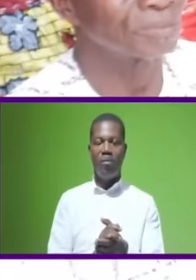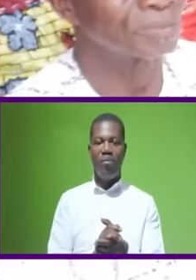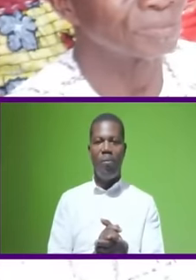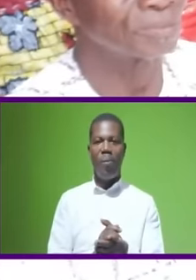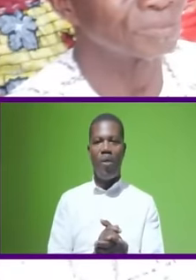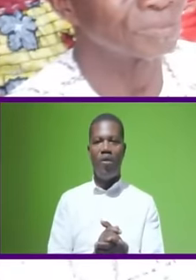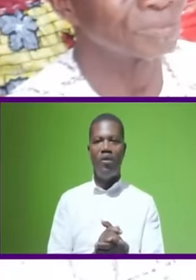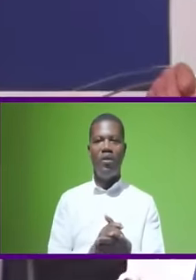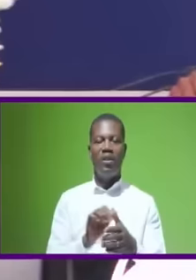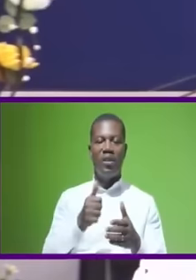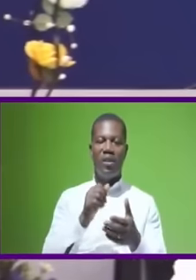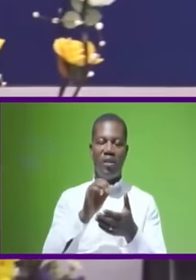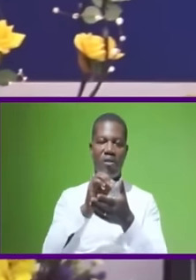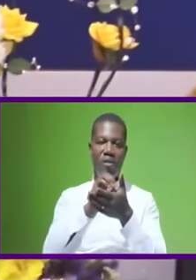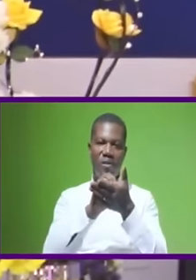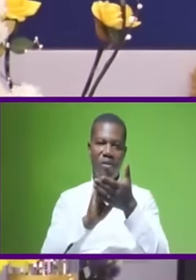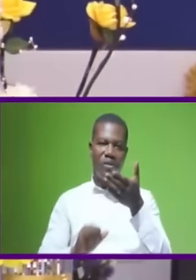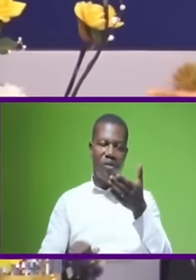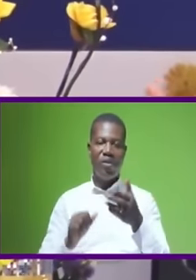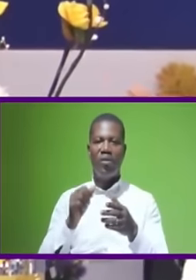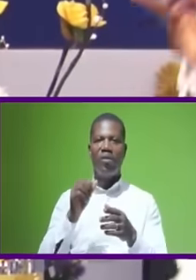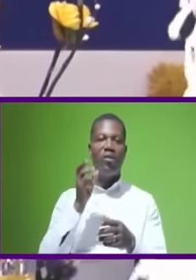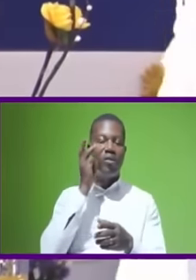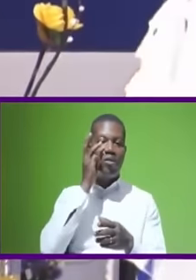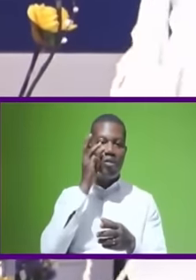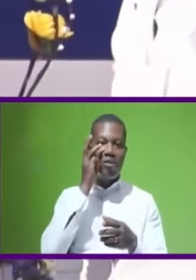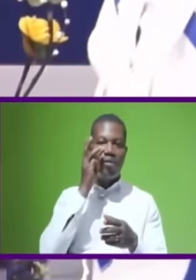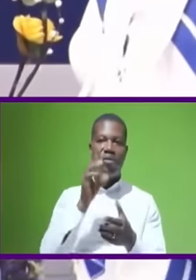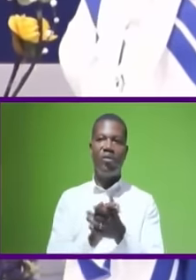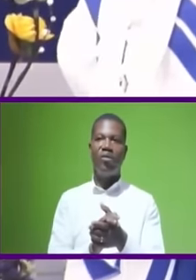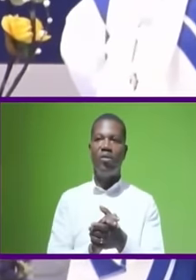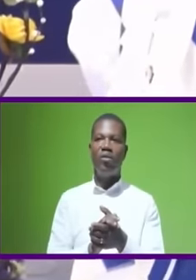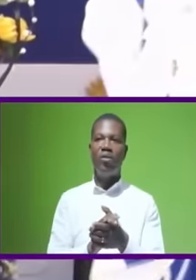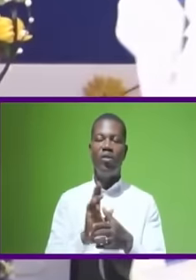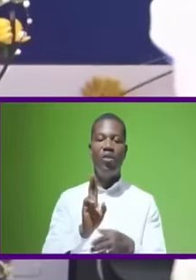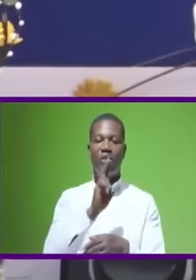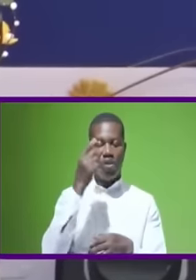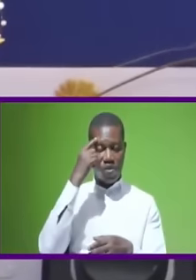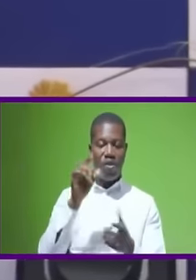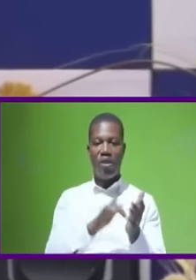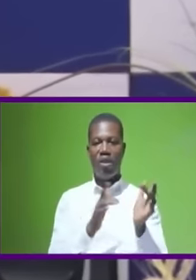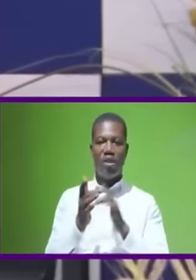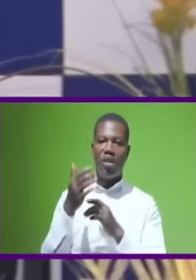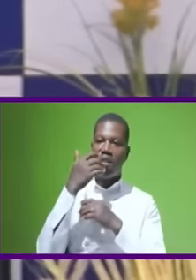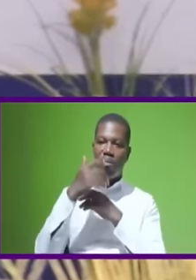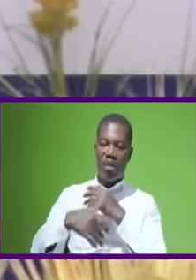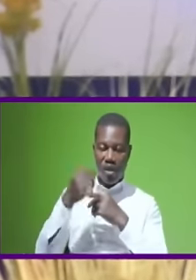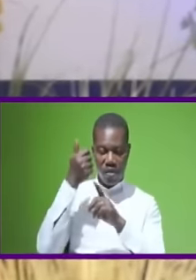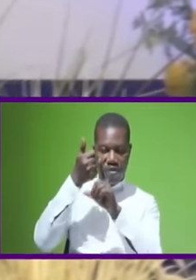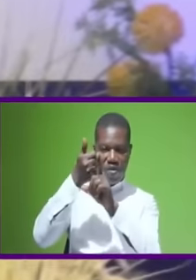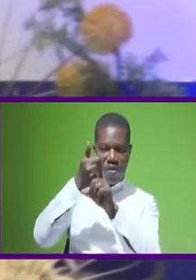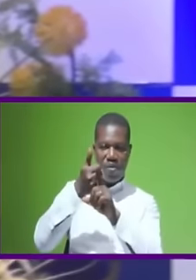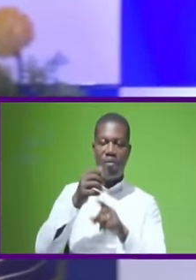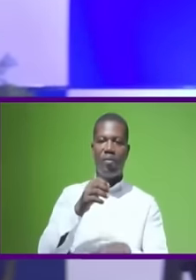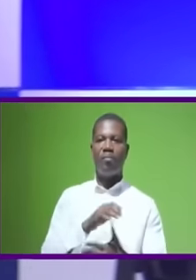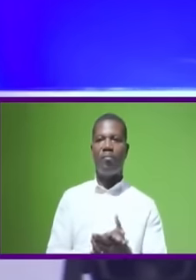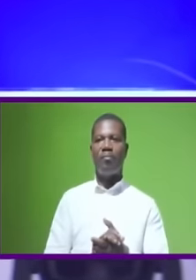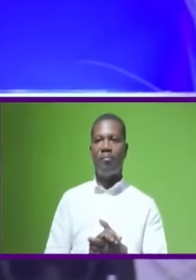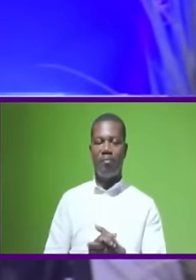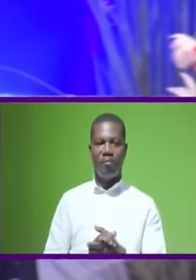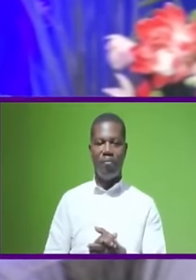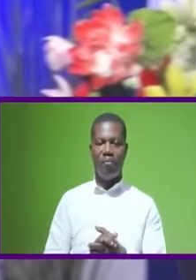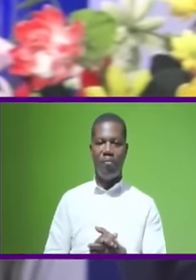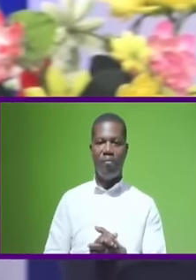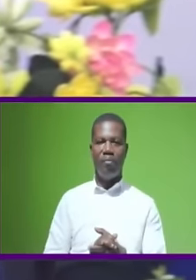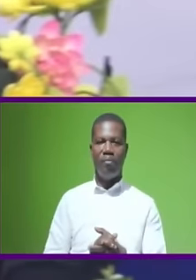for their own pleasure. Whilst others also extract wine from it